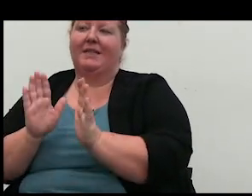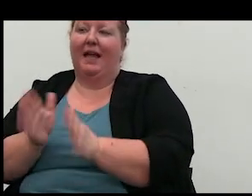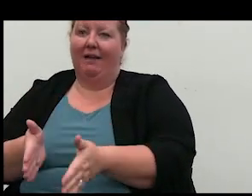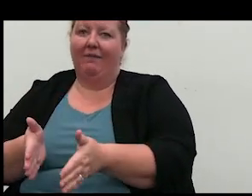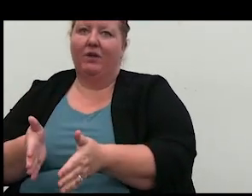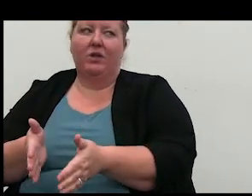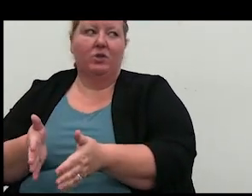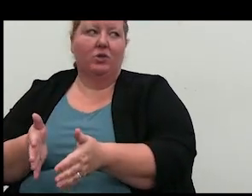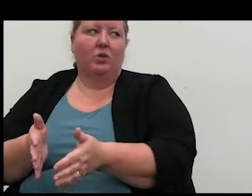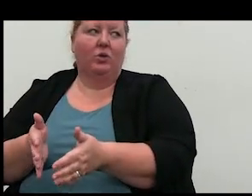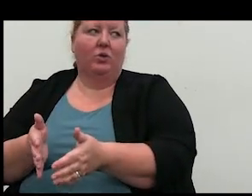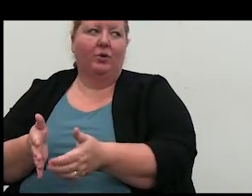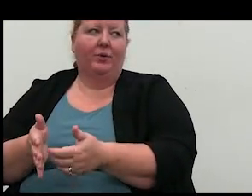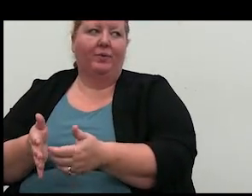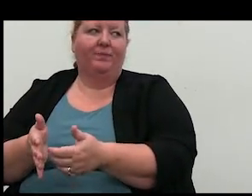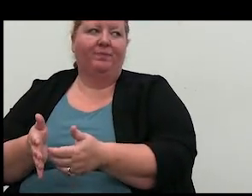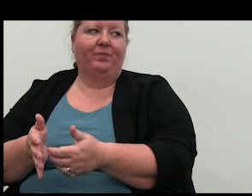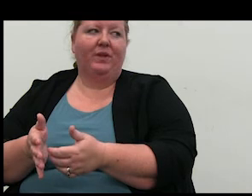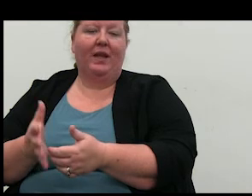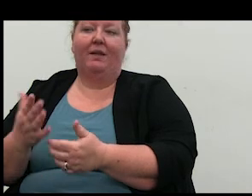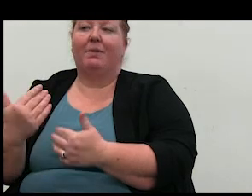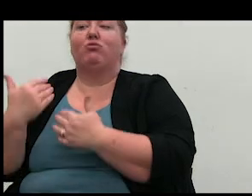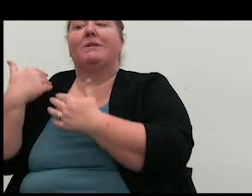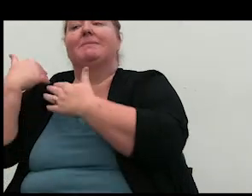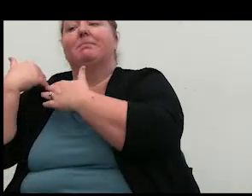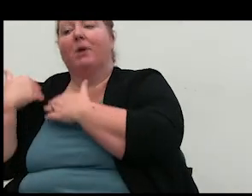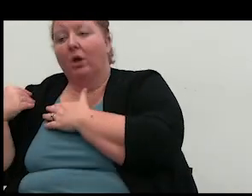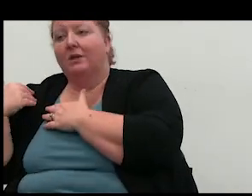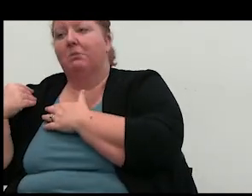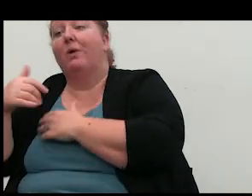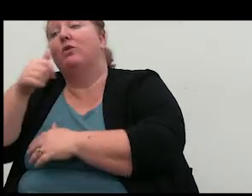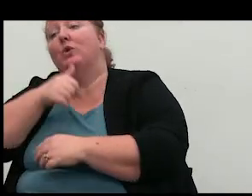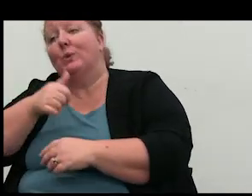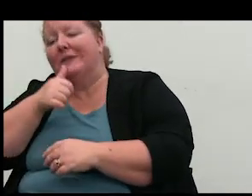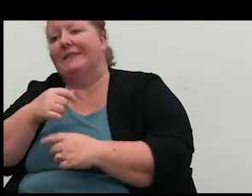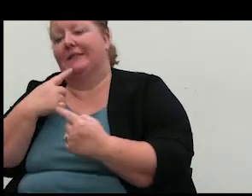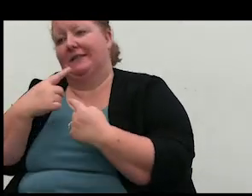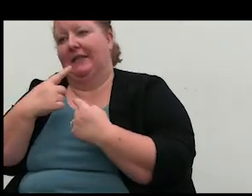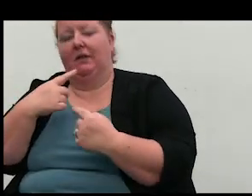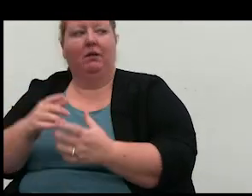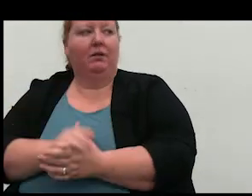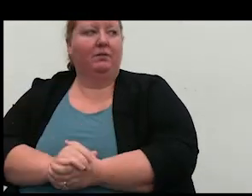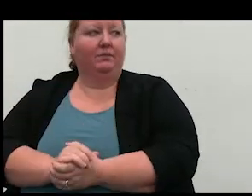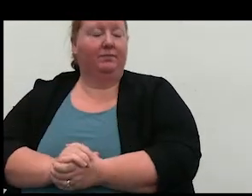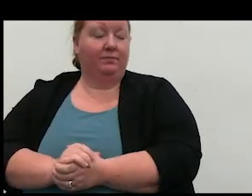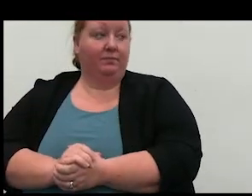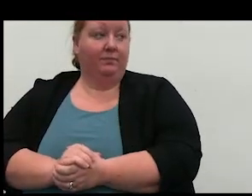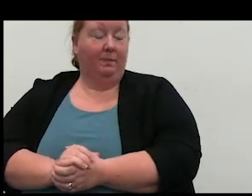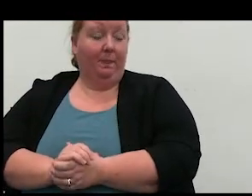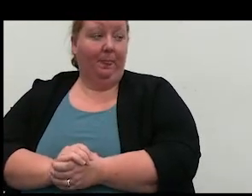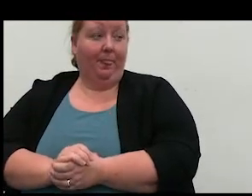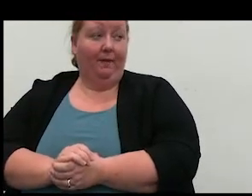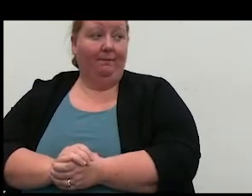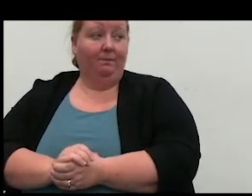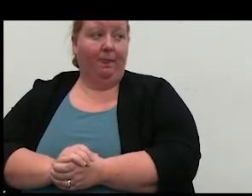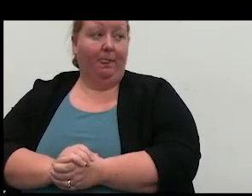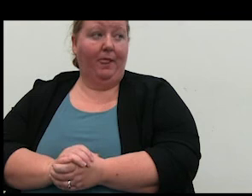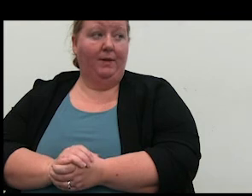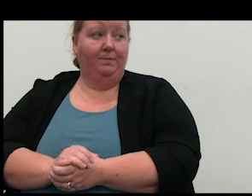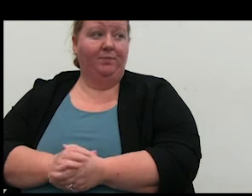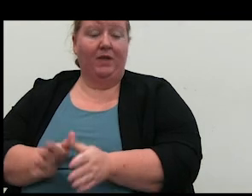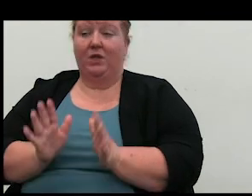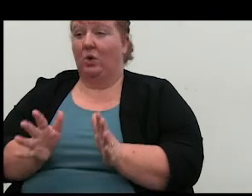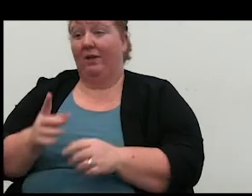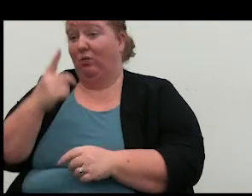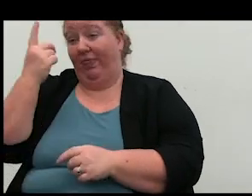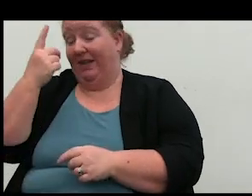take sort of responsibility for using our data. So now they don't have to think